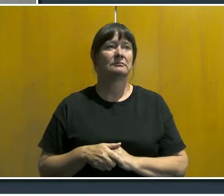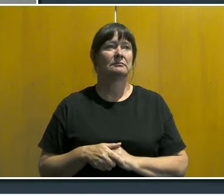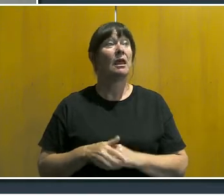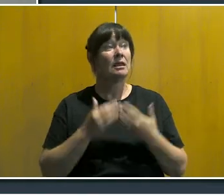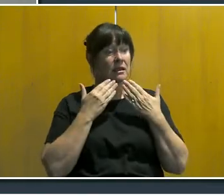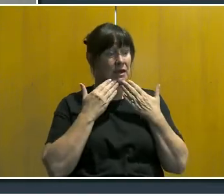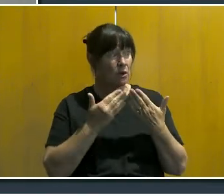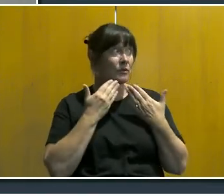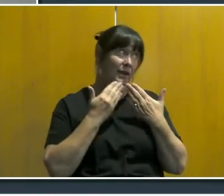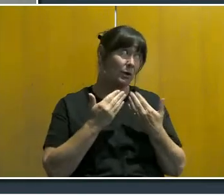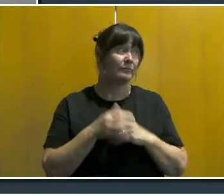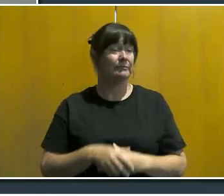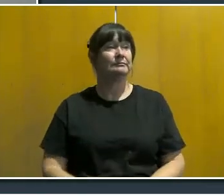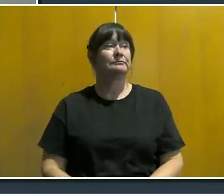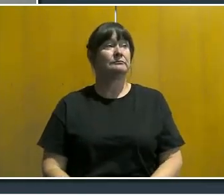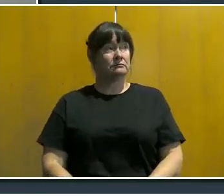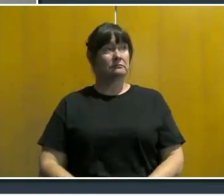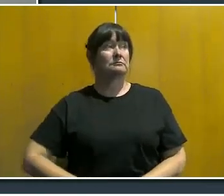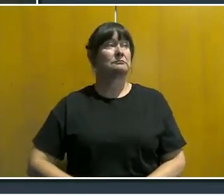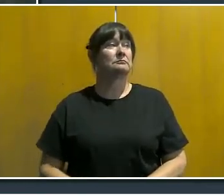Thank you very much. Thank you very much.